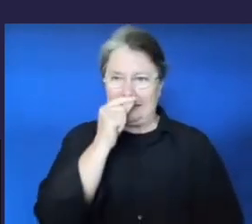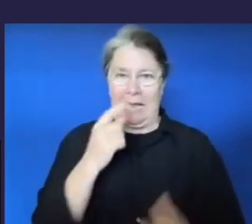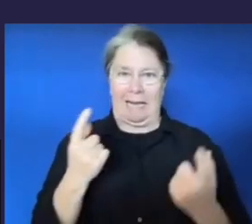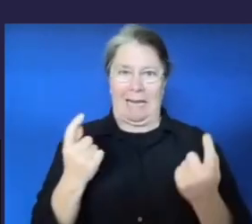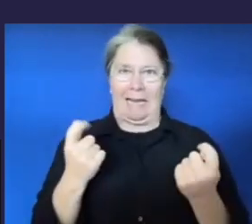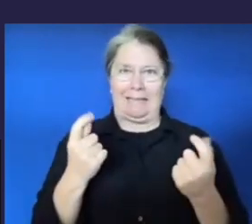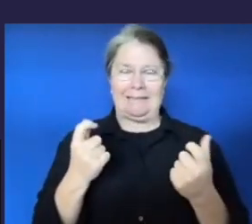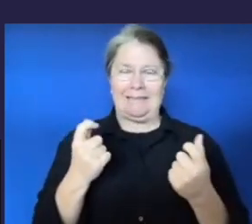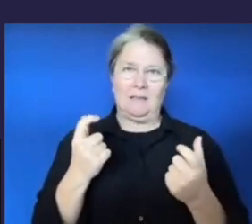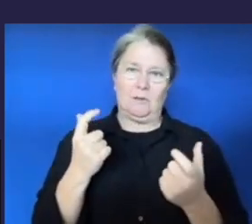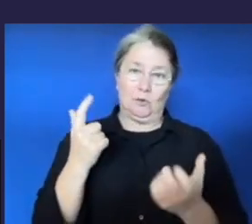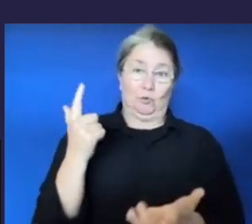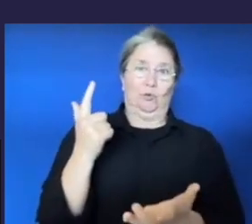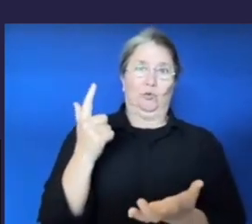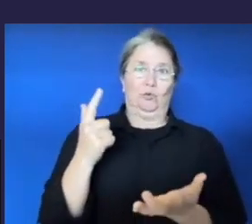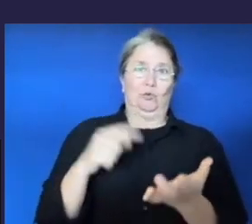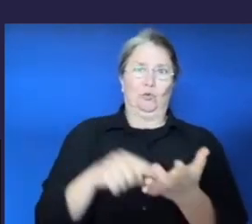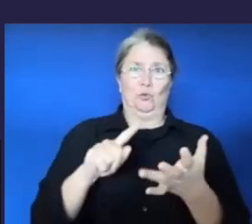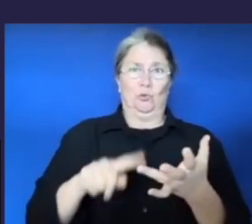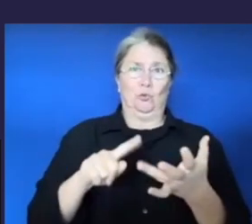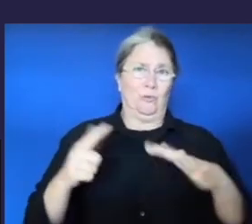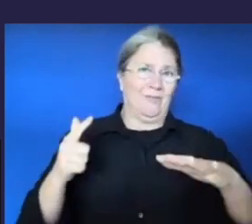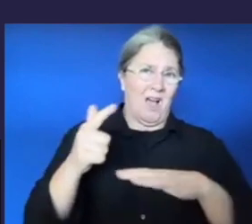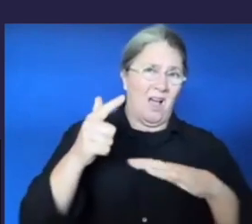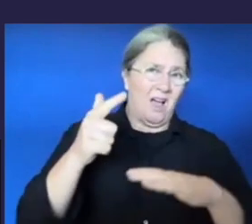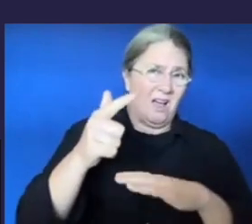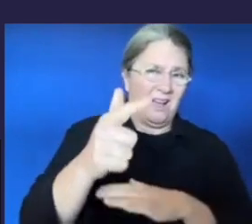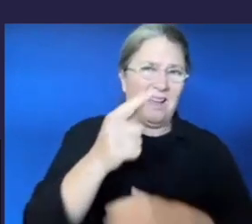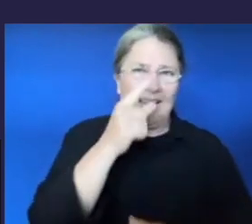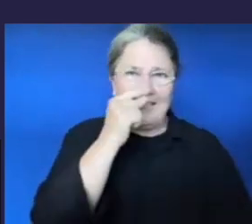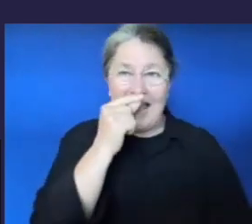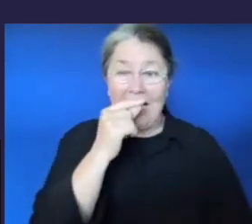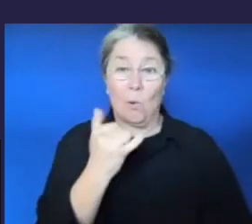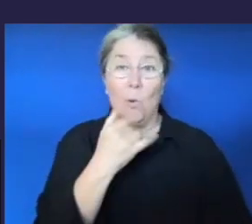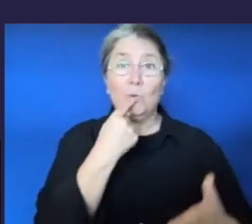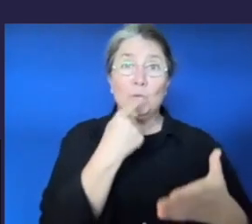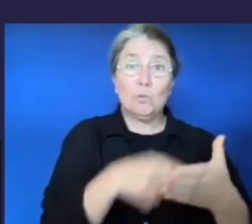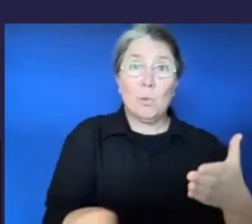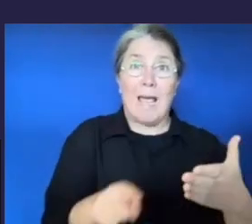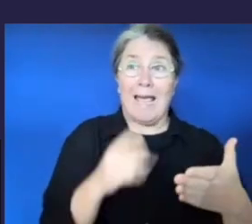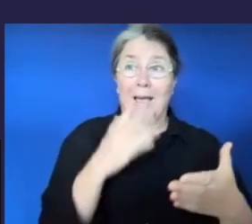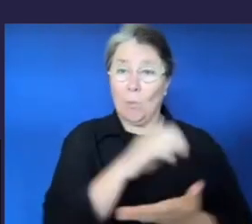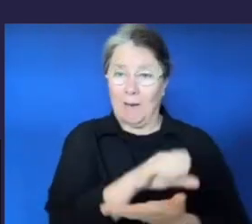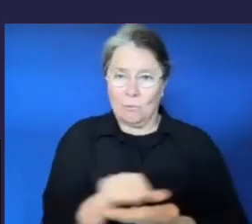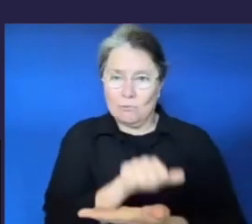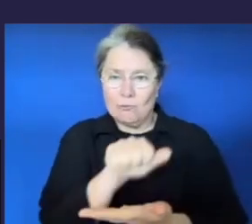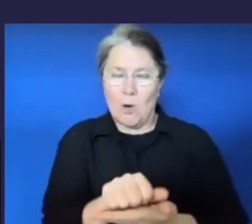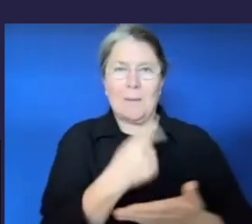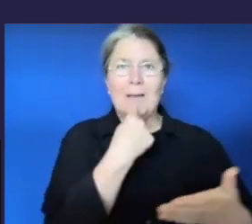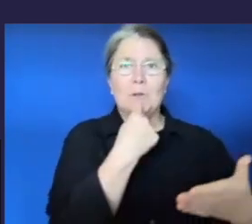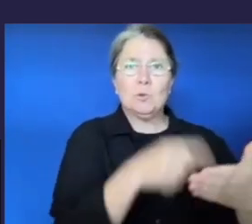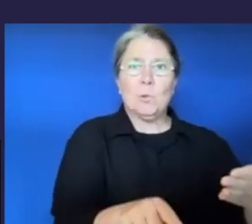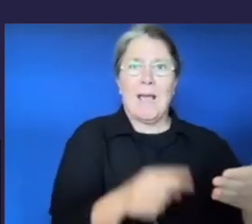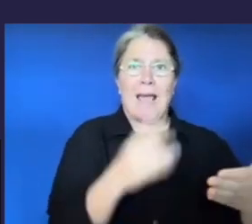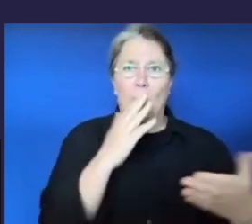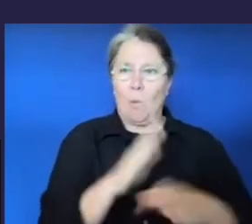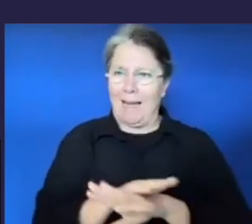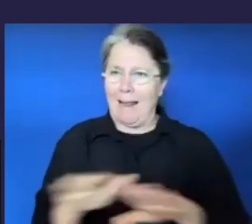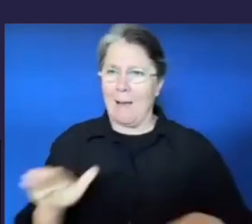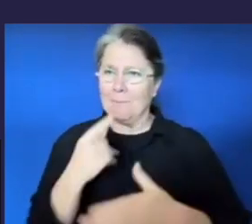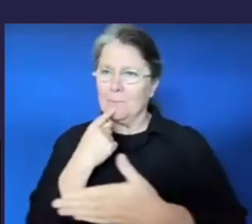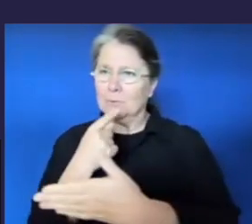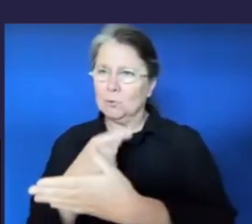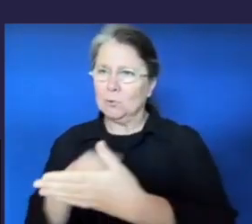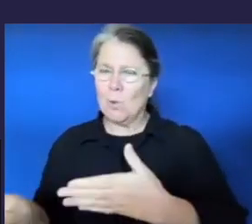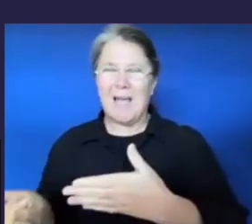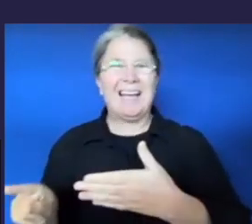How far to go around things like swearing, when not to swear. All these are governed by social rules that can be